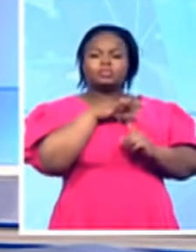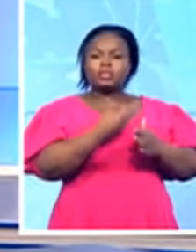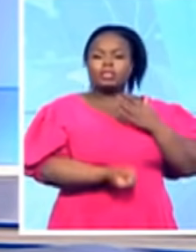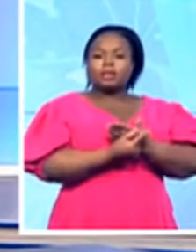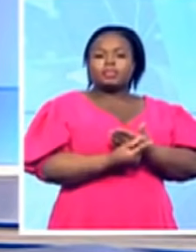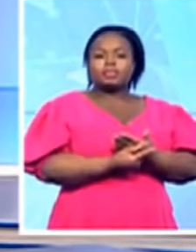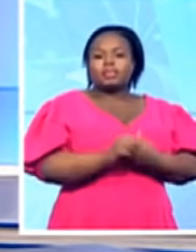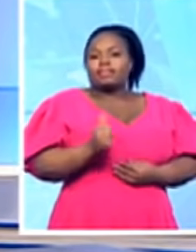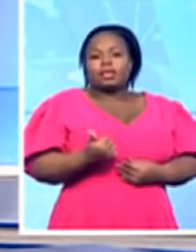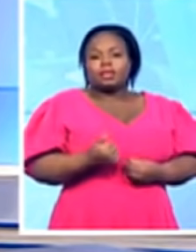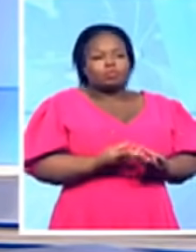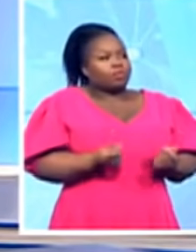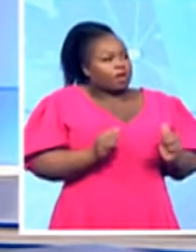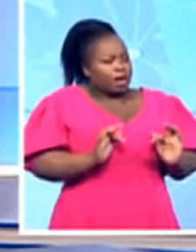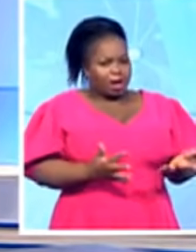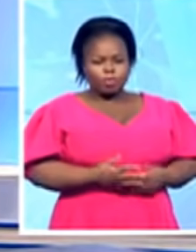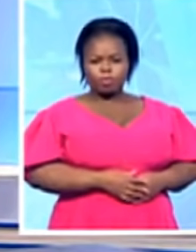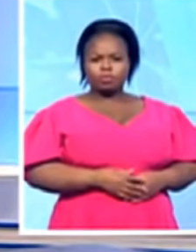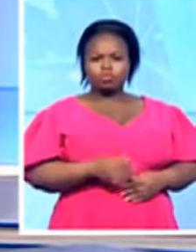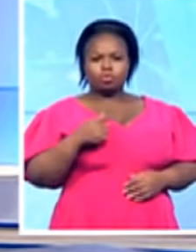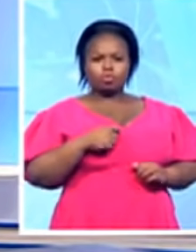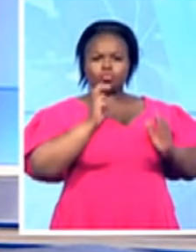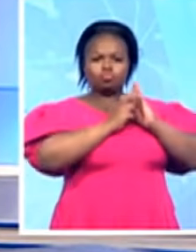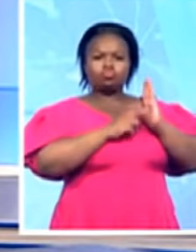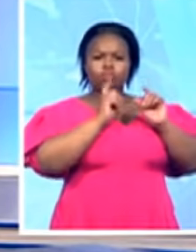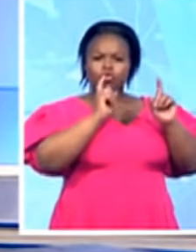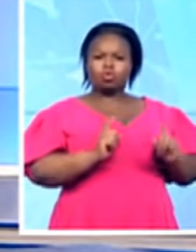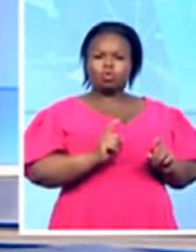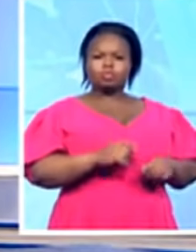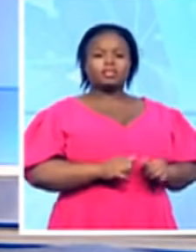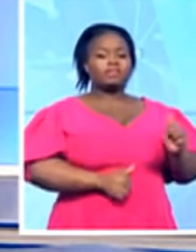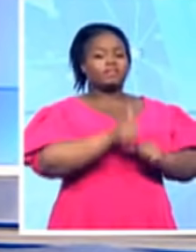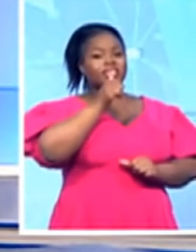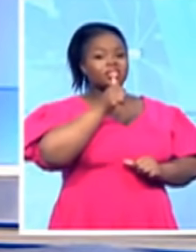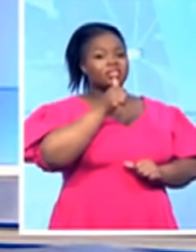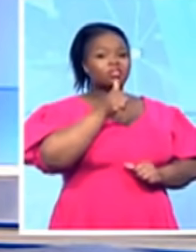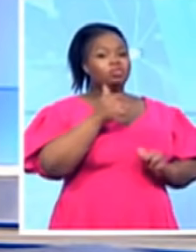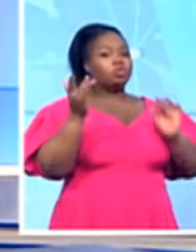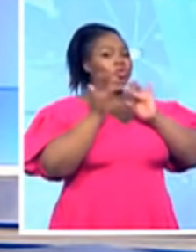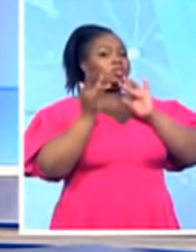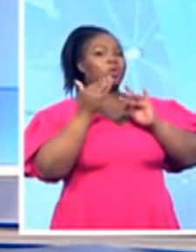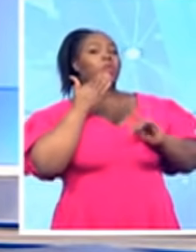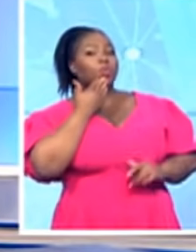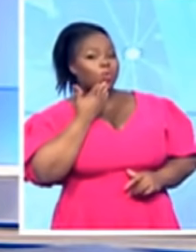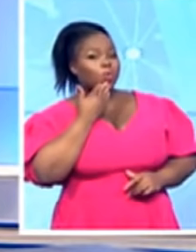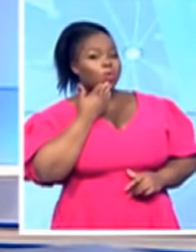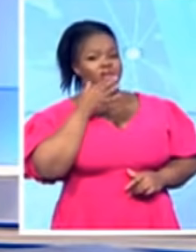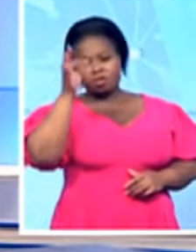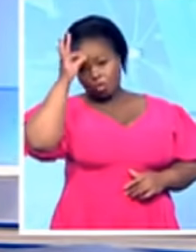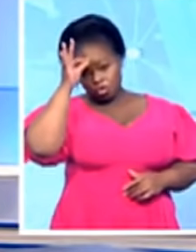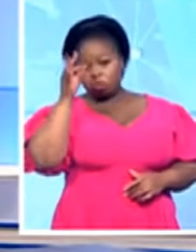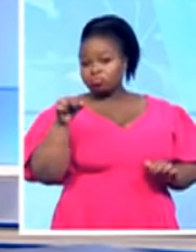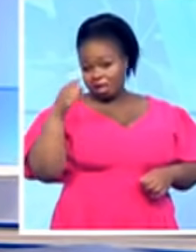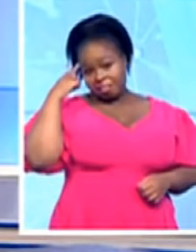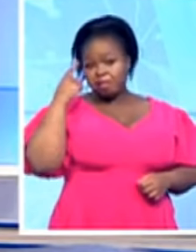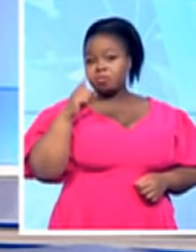your protocols. Who's the first point of call? Law enforcement, I assume, would be. Talk to us